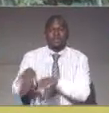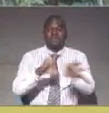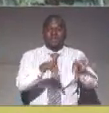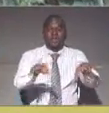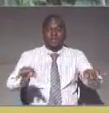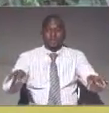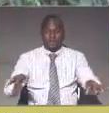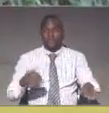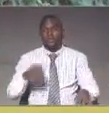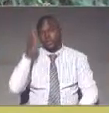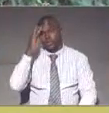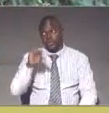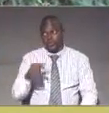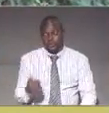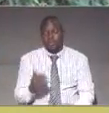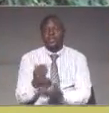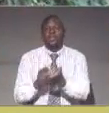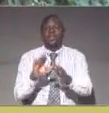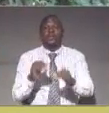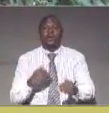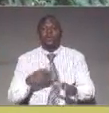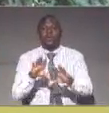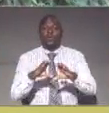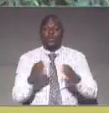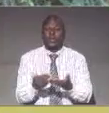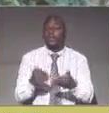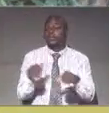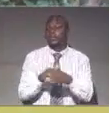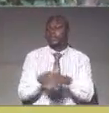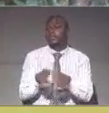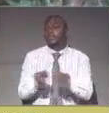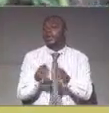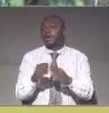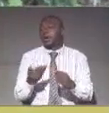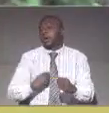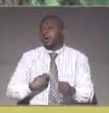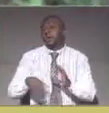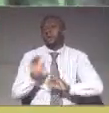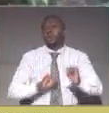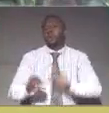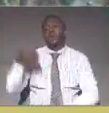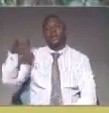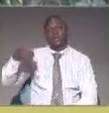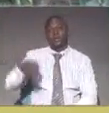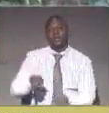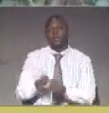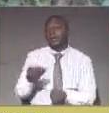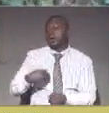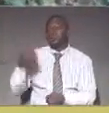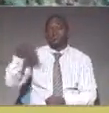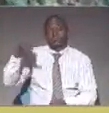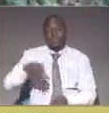all over, because we know some of our community members and households don't have toilets, don't have pit